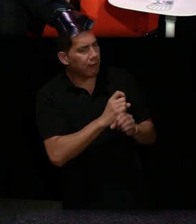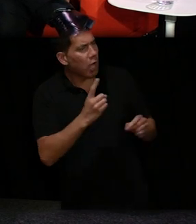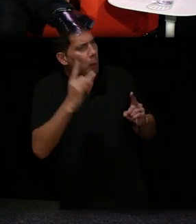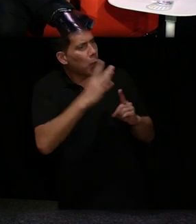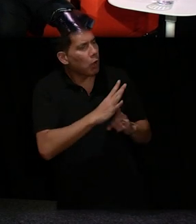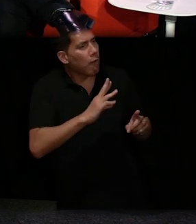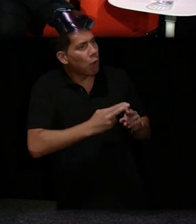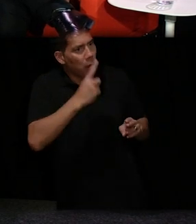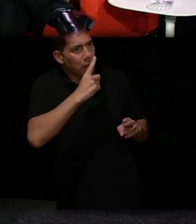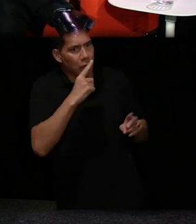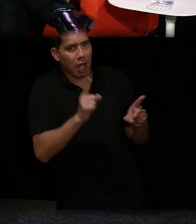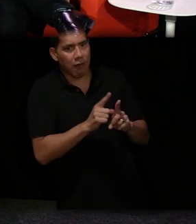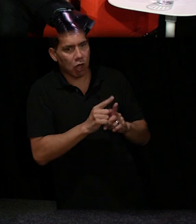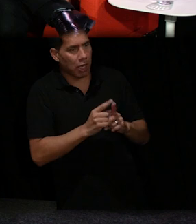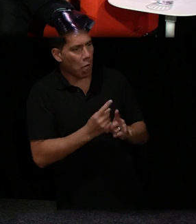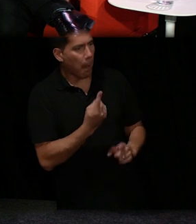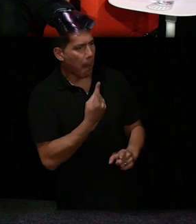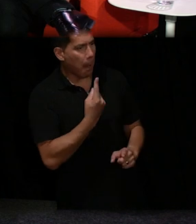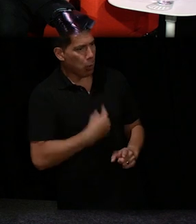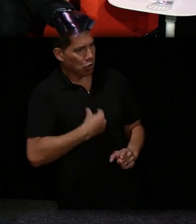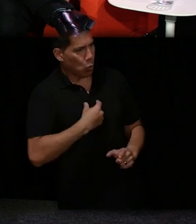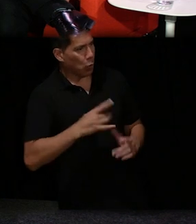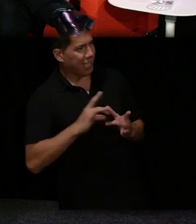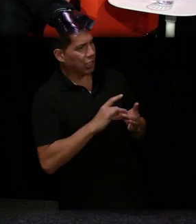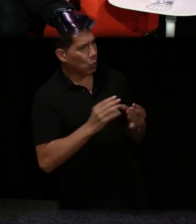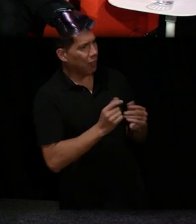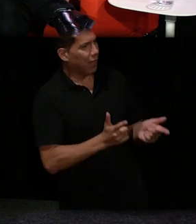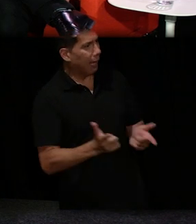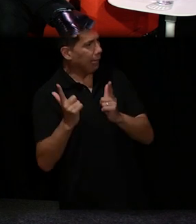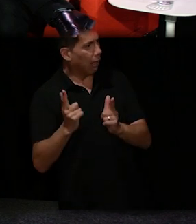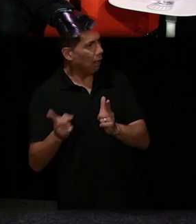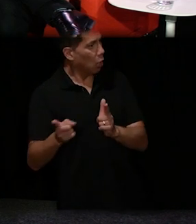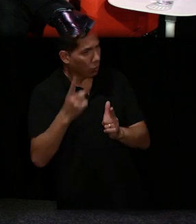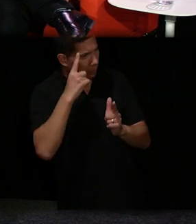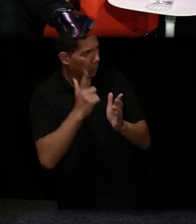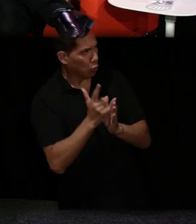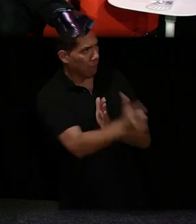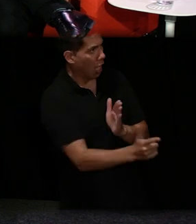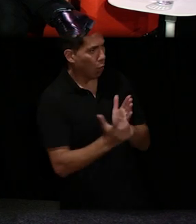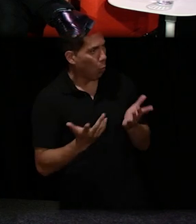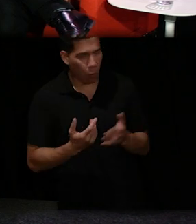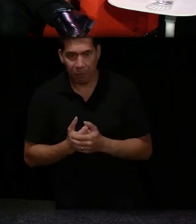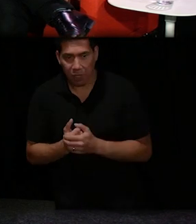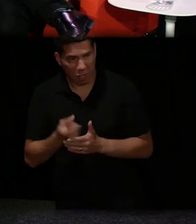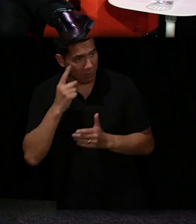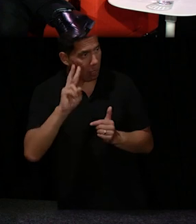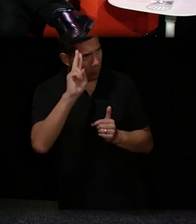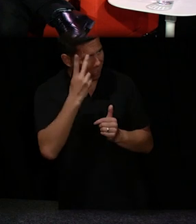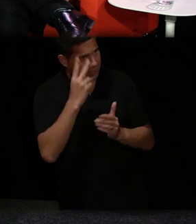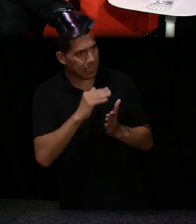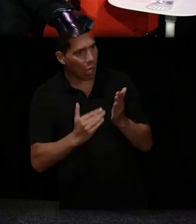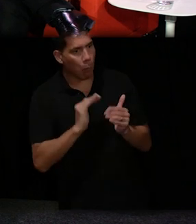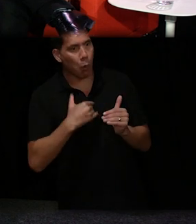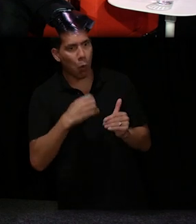that kind of personal connection to their leaders? And do you think perhaps it's gone too far in the sense that politics is now sort of more about a soundbite